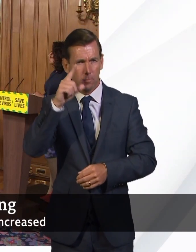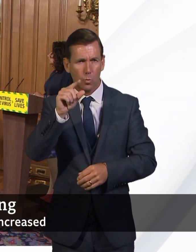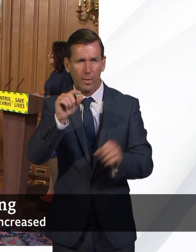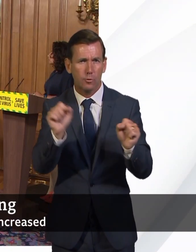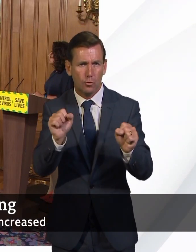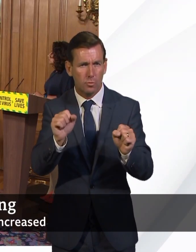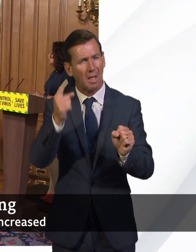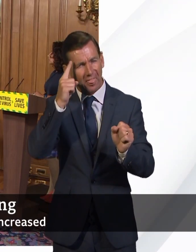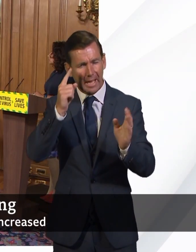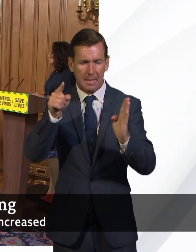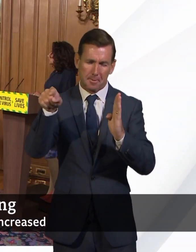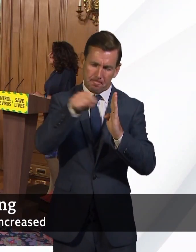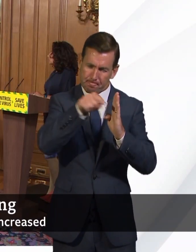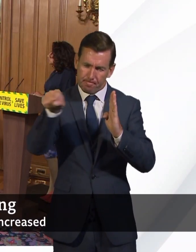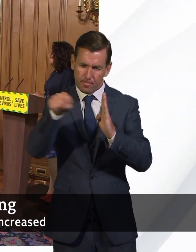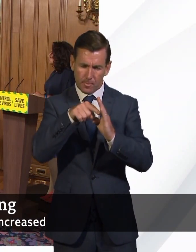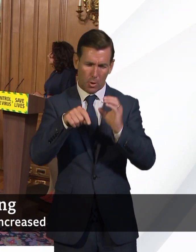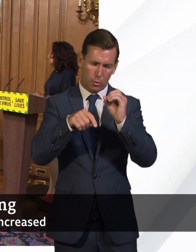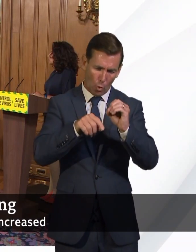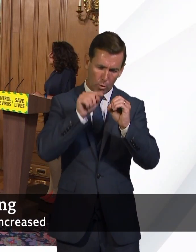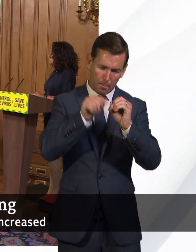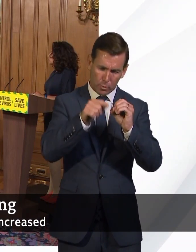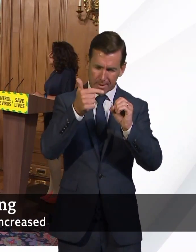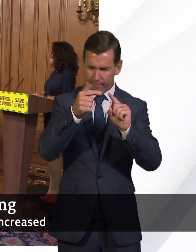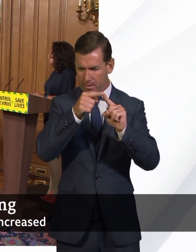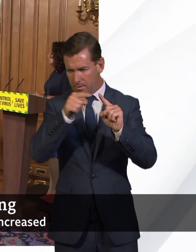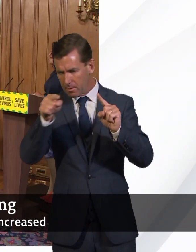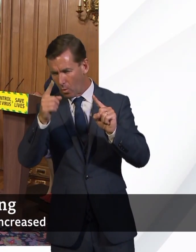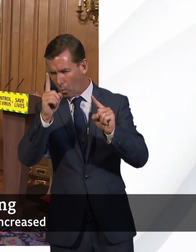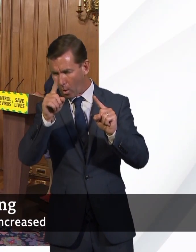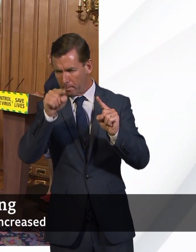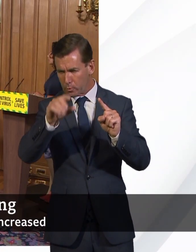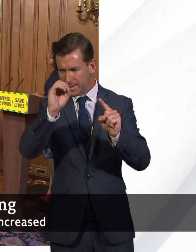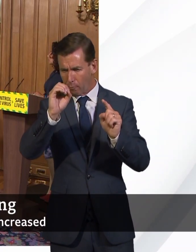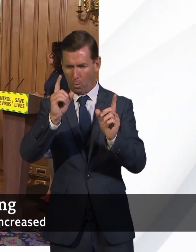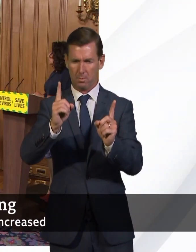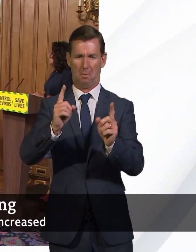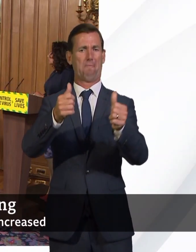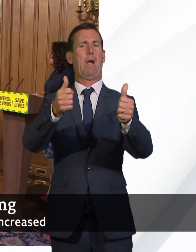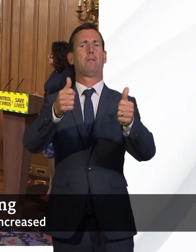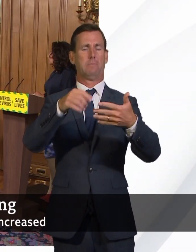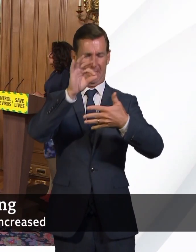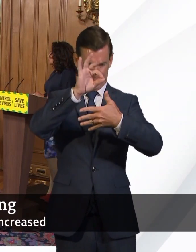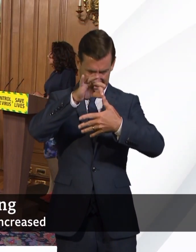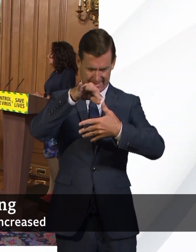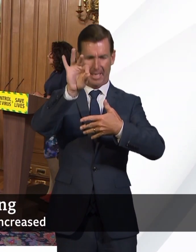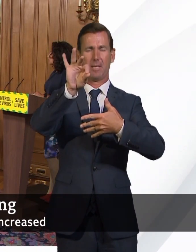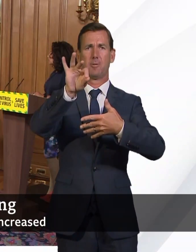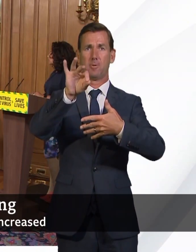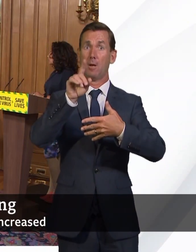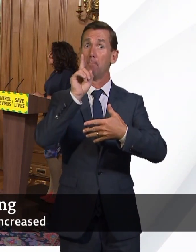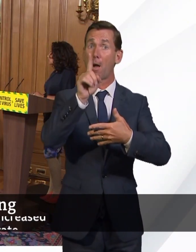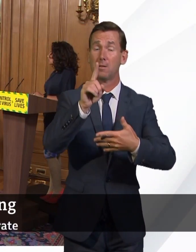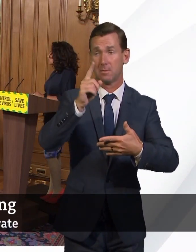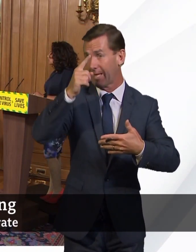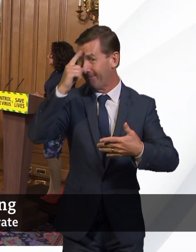in a range between 0.7 and 1. So that still meets that test. But of course, we're constantly